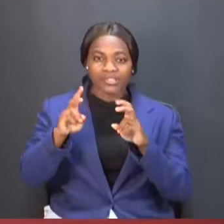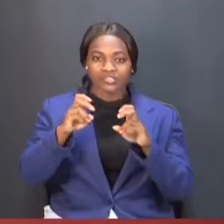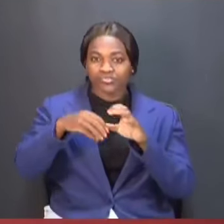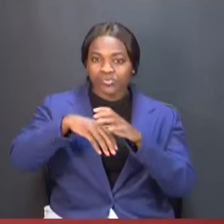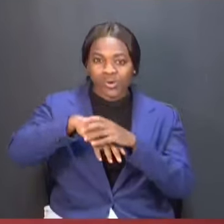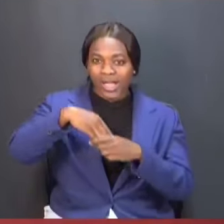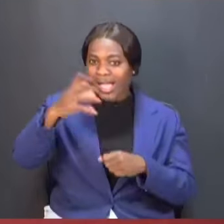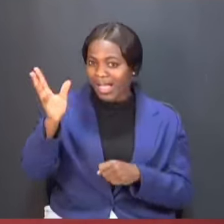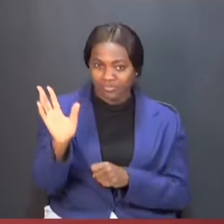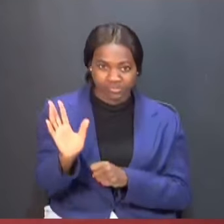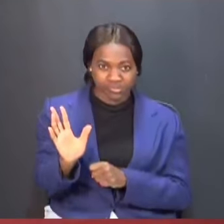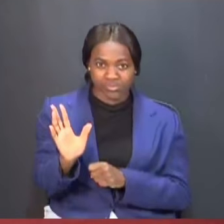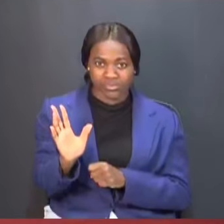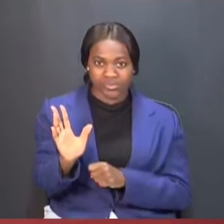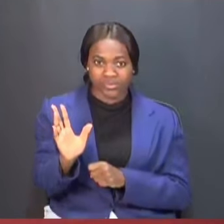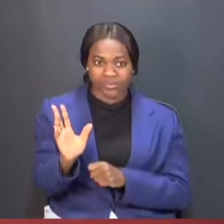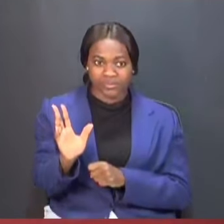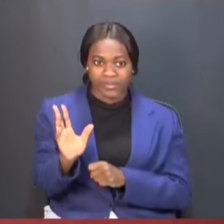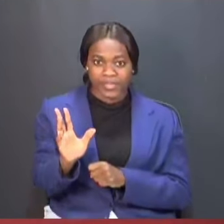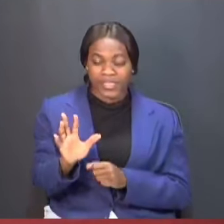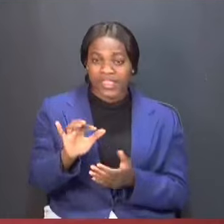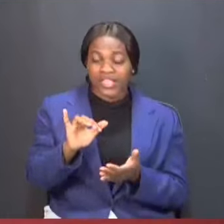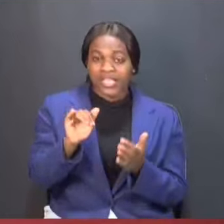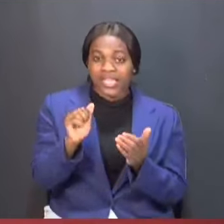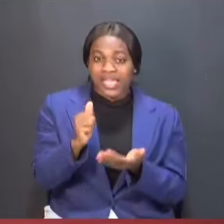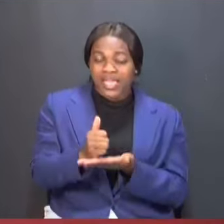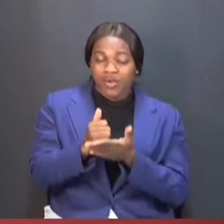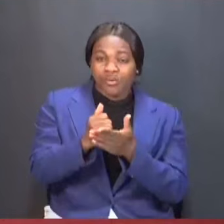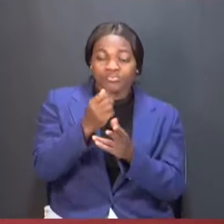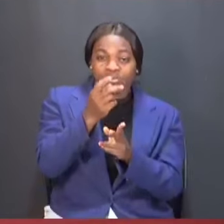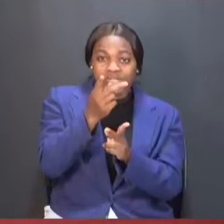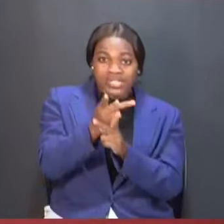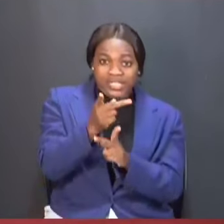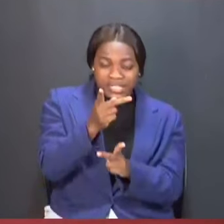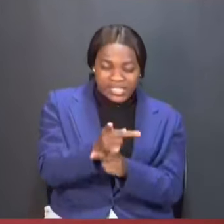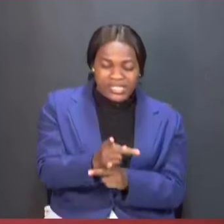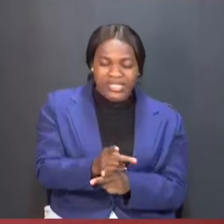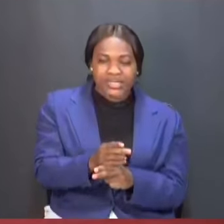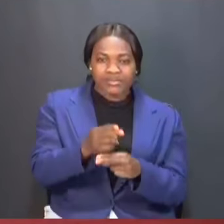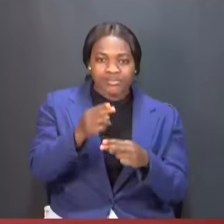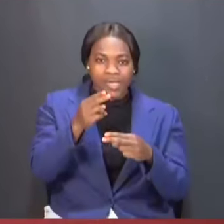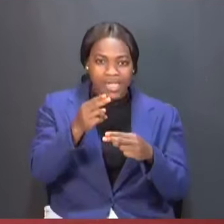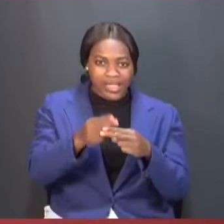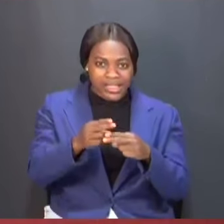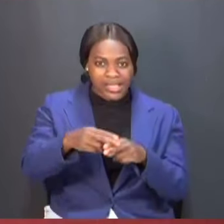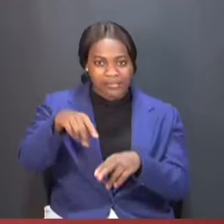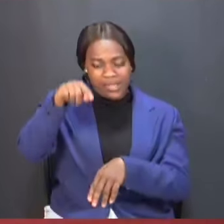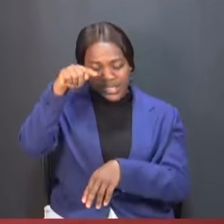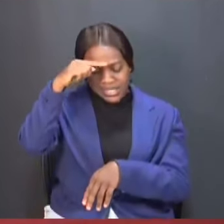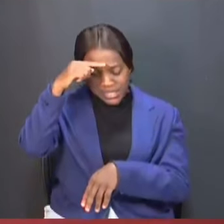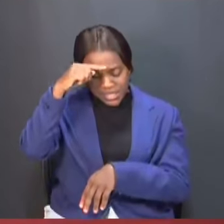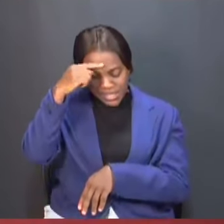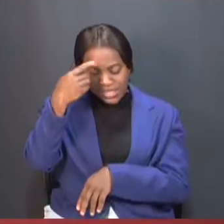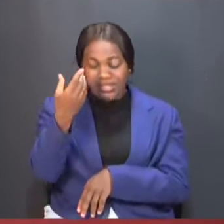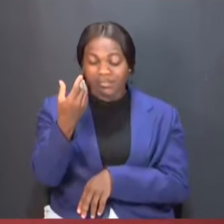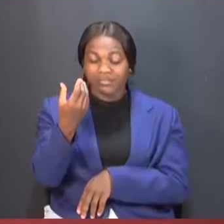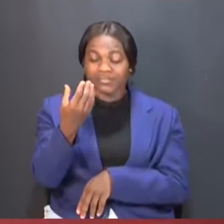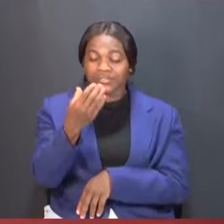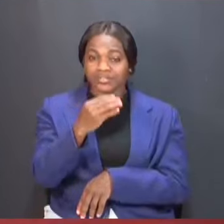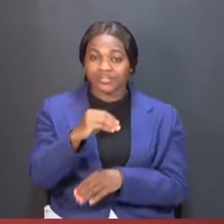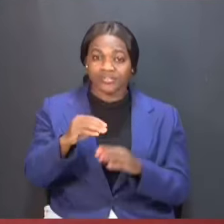matter in order to preserve the dignity and unity of this august